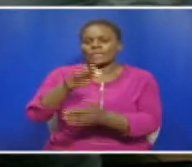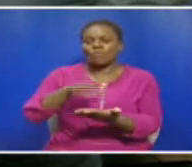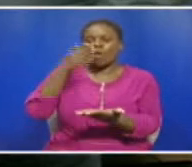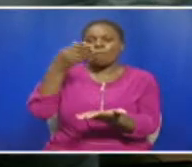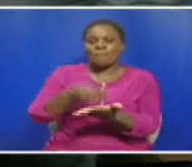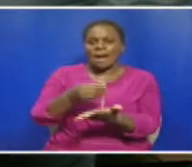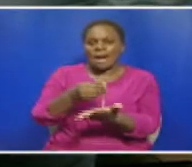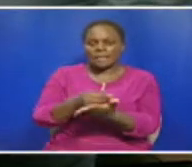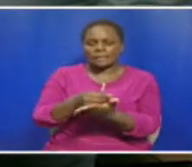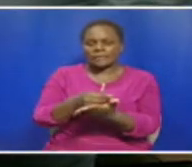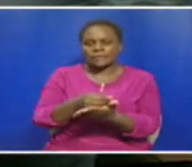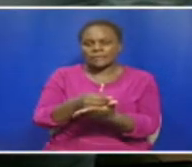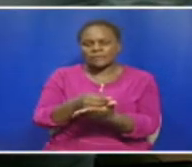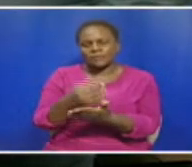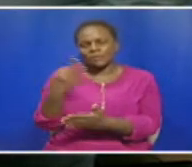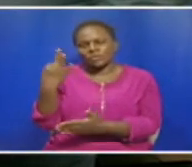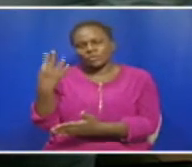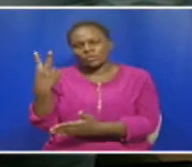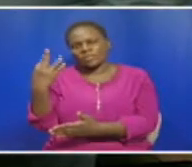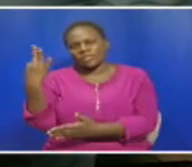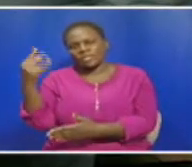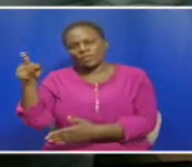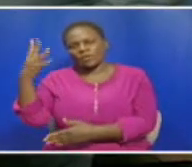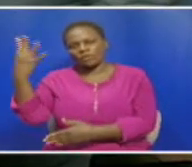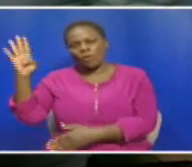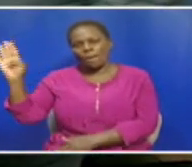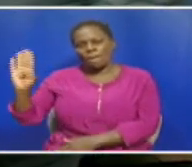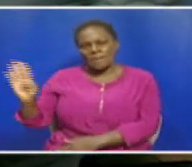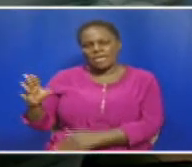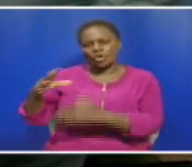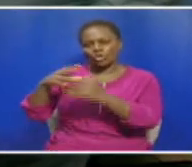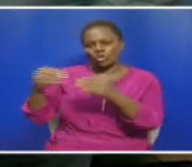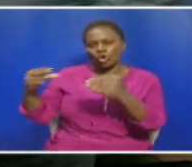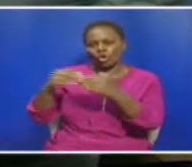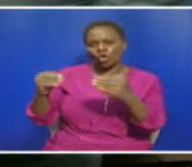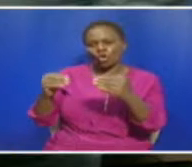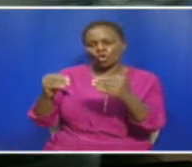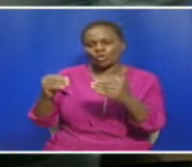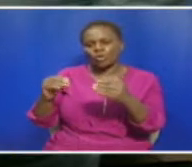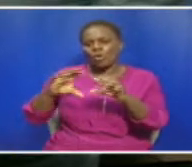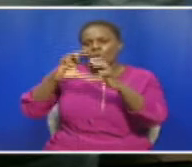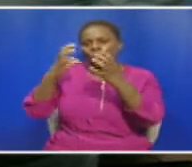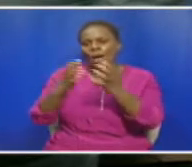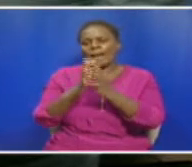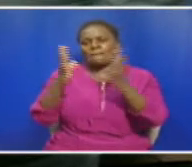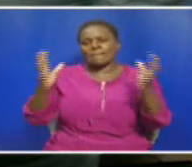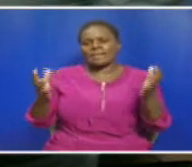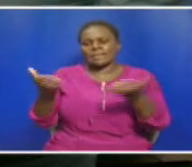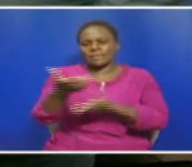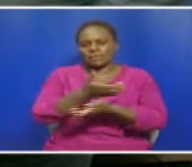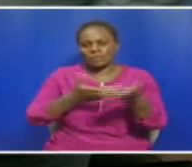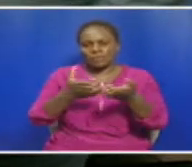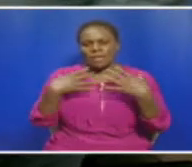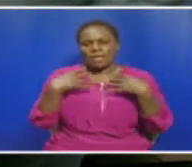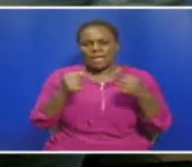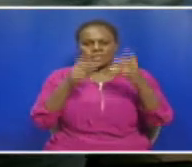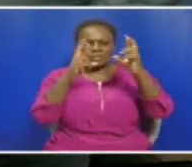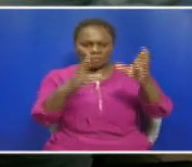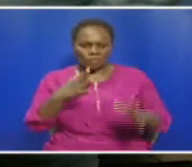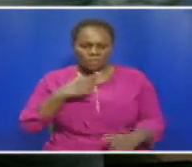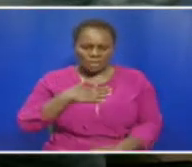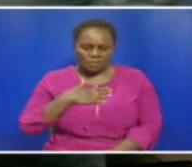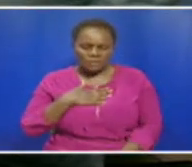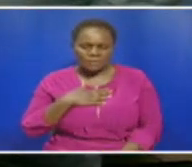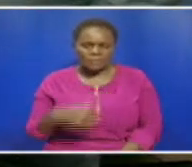funding to a tune of $23.4 billion from the world's 20 biggest economies. KTN's Health and Science reporter